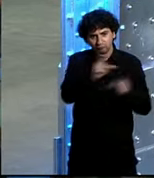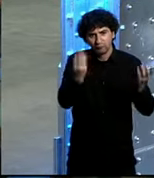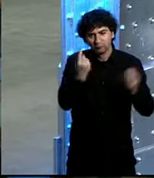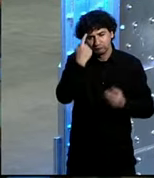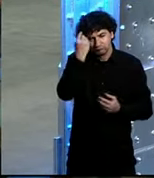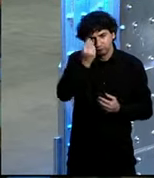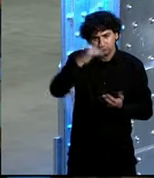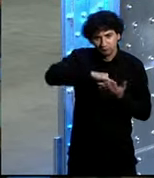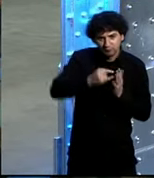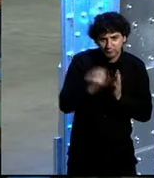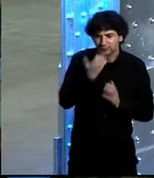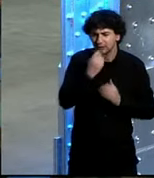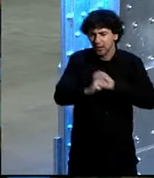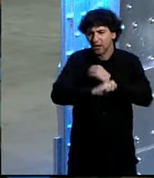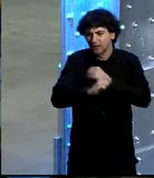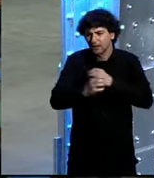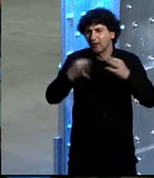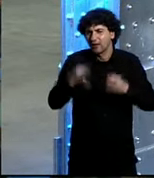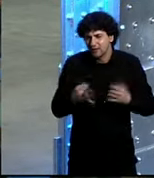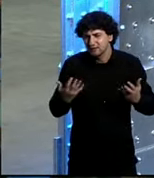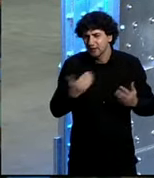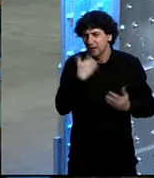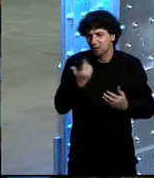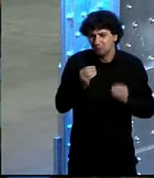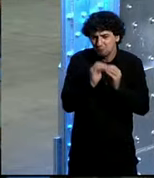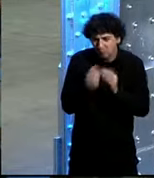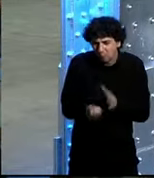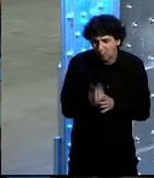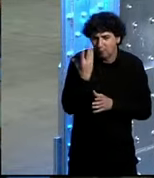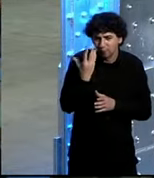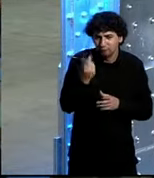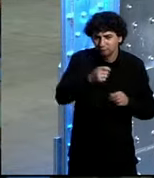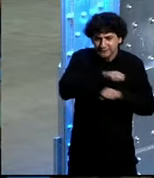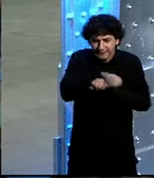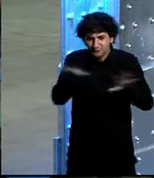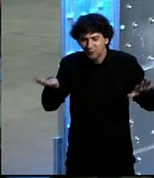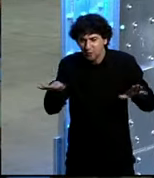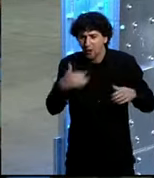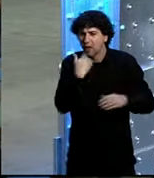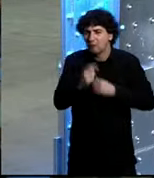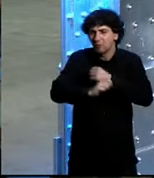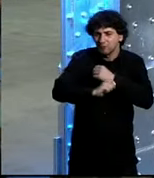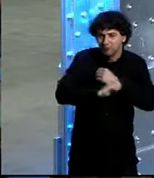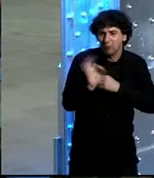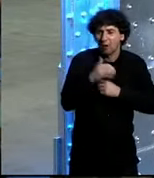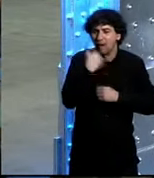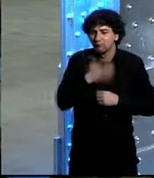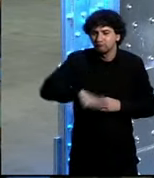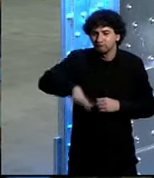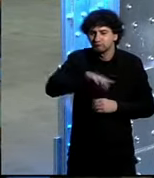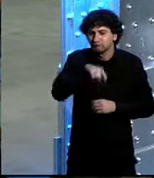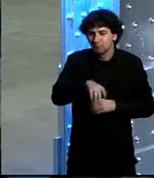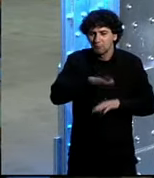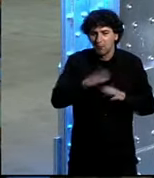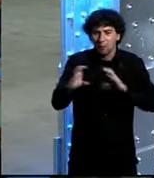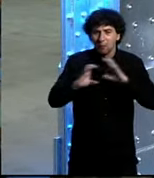So many people are wondering what kind of strategies can we use, for productions or for this production,